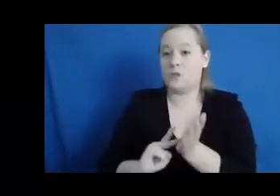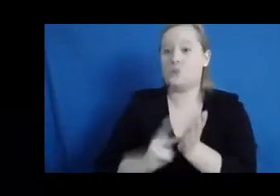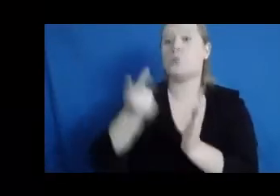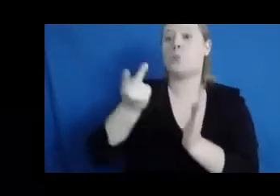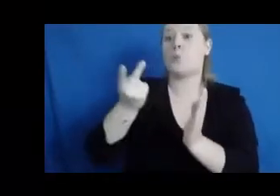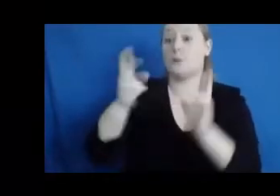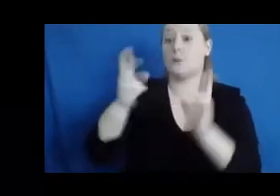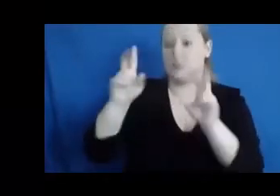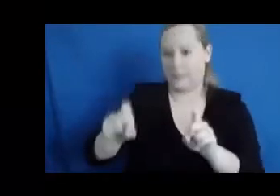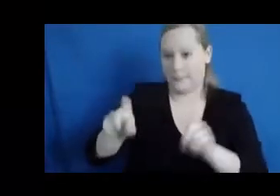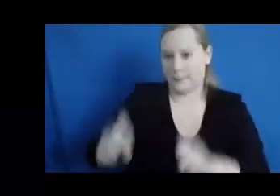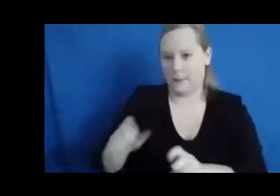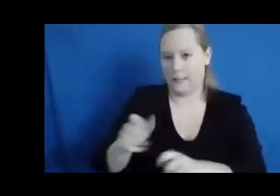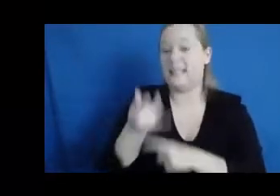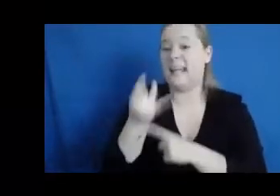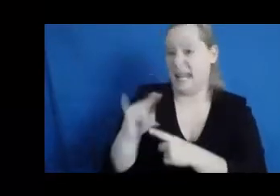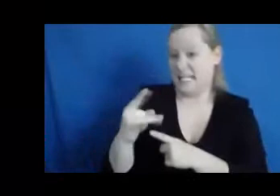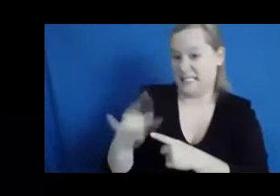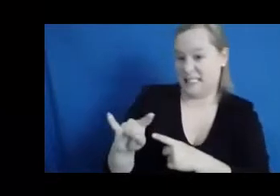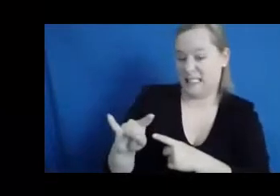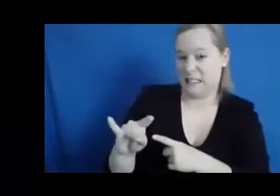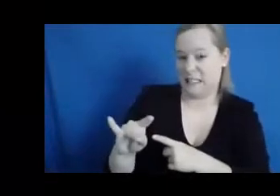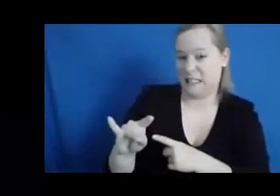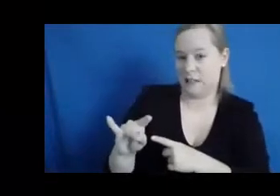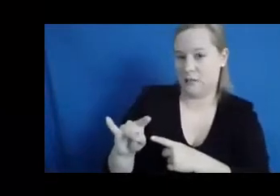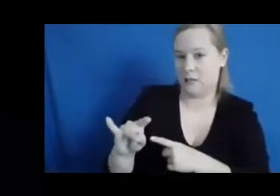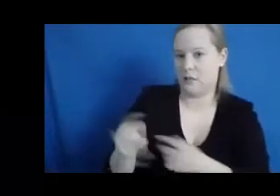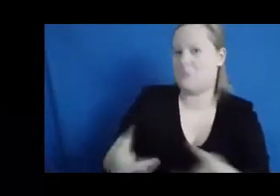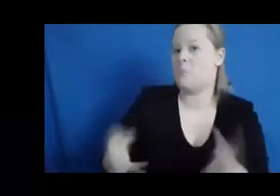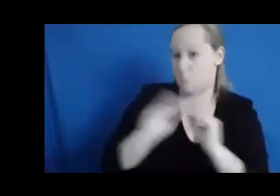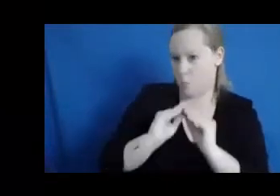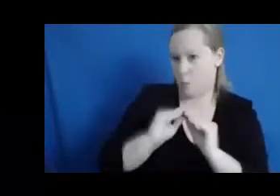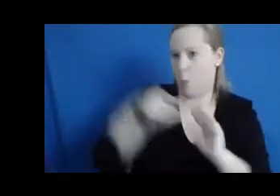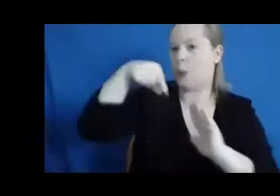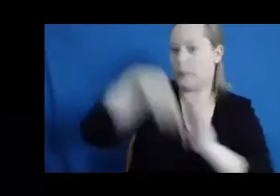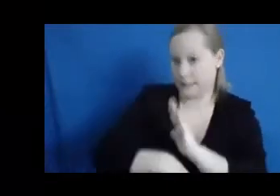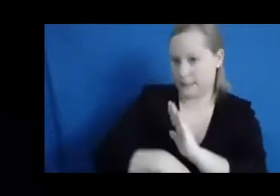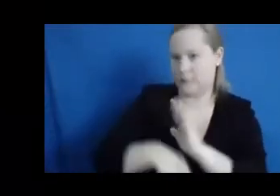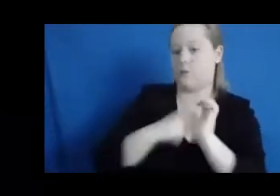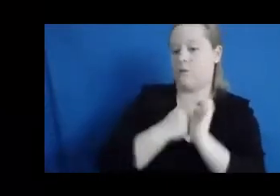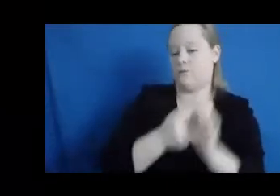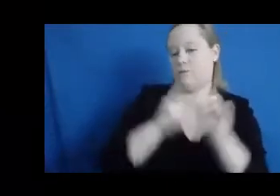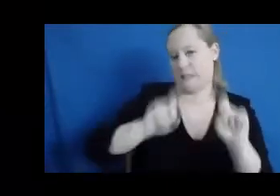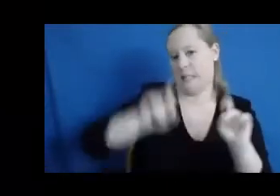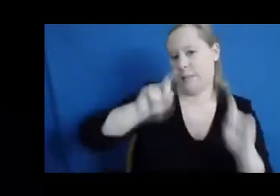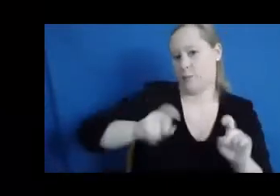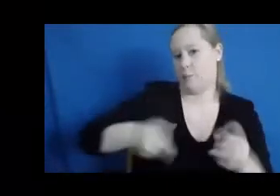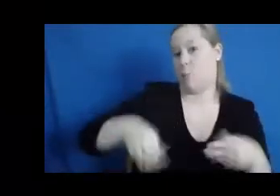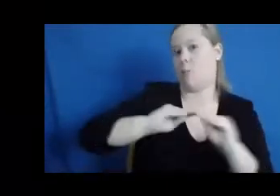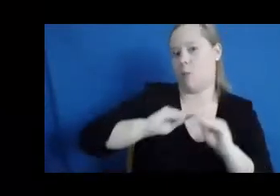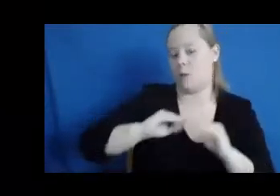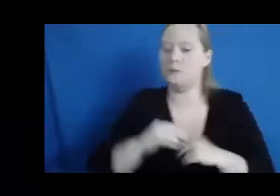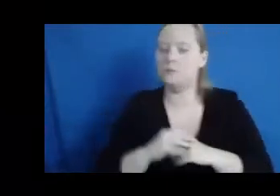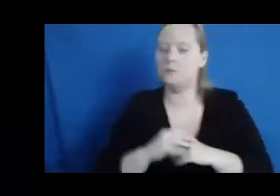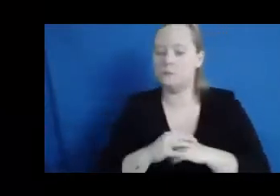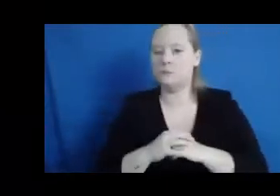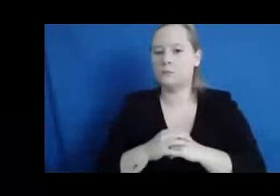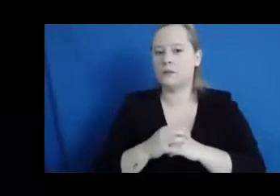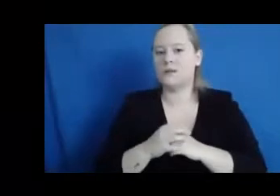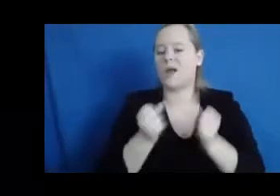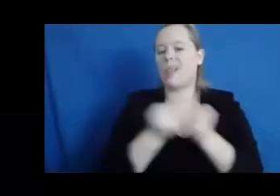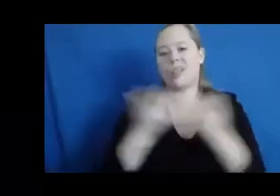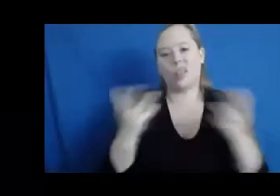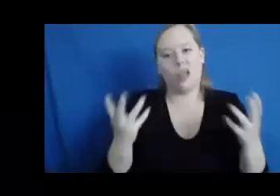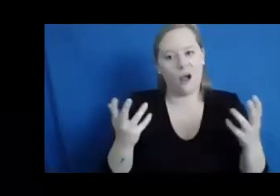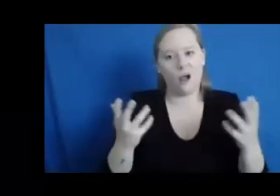then in 2018, some more detailed follow-up sampling came along. So it's just a lot of